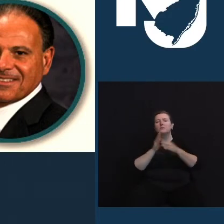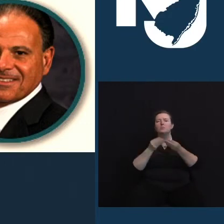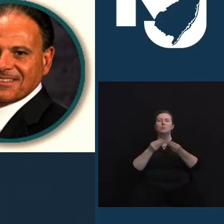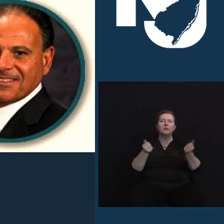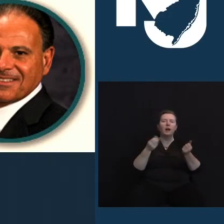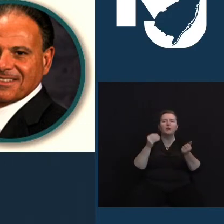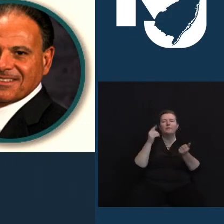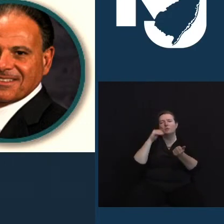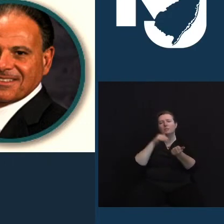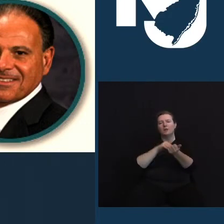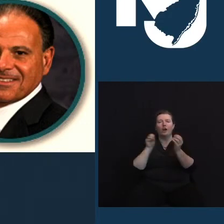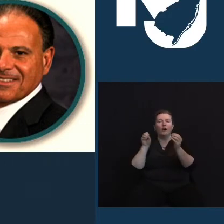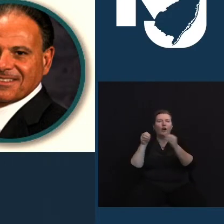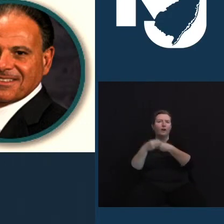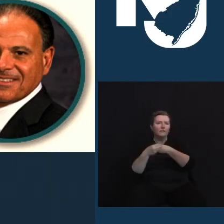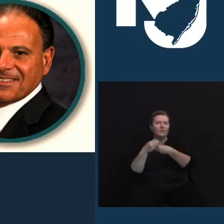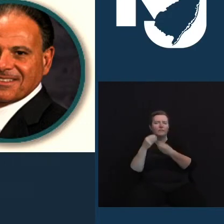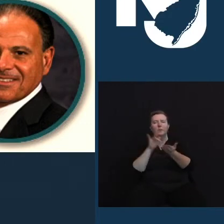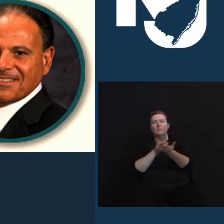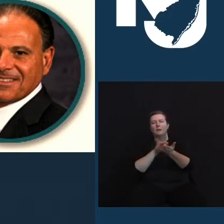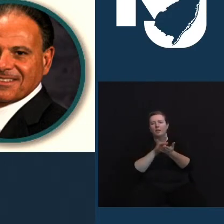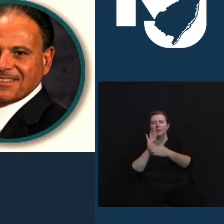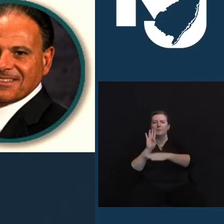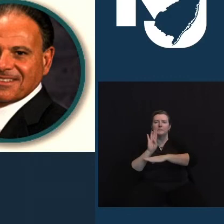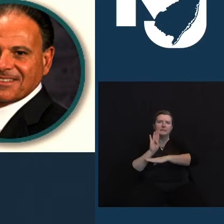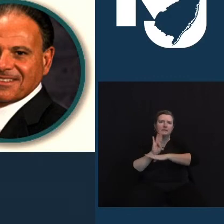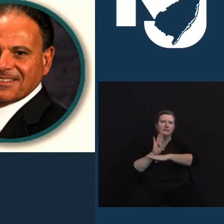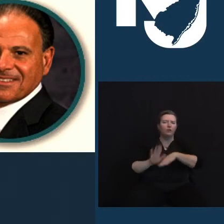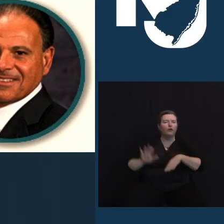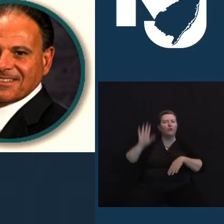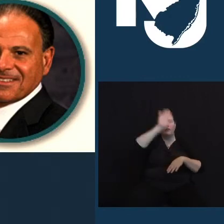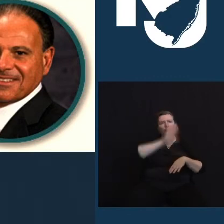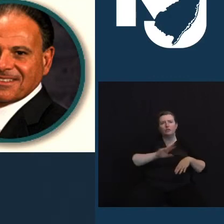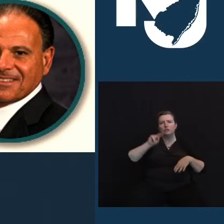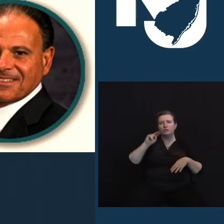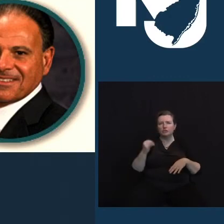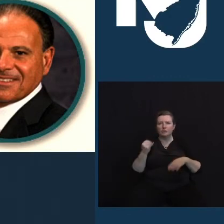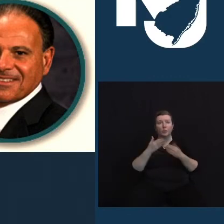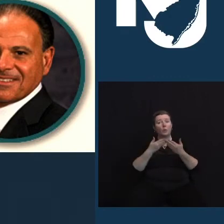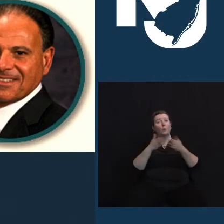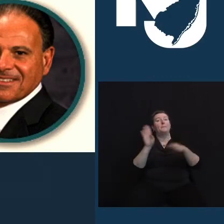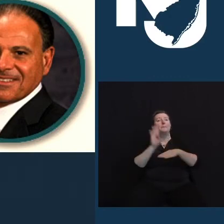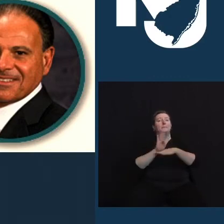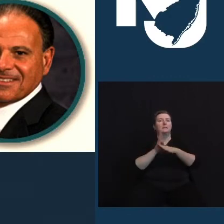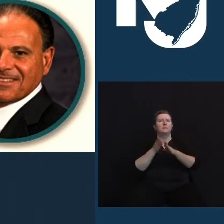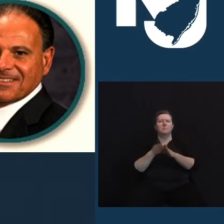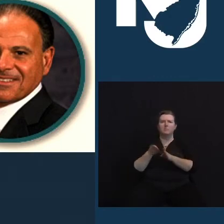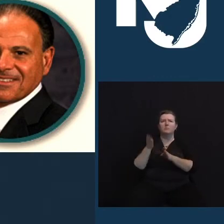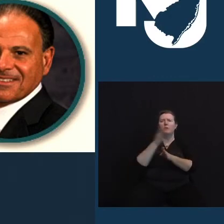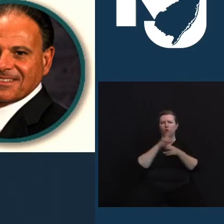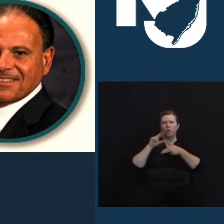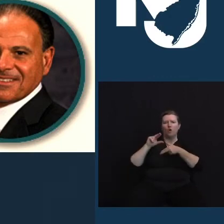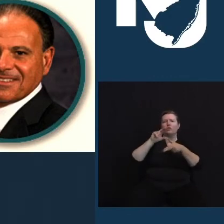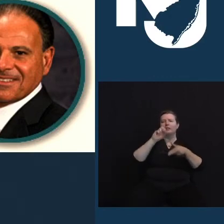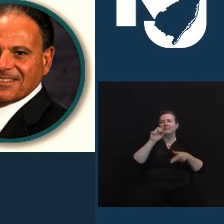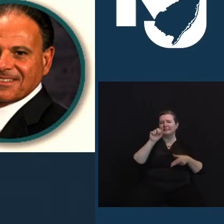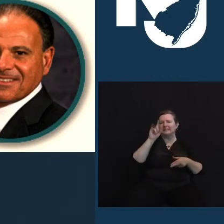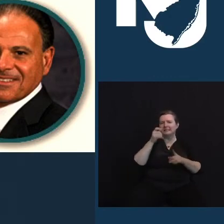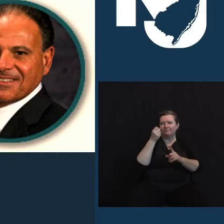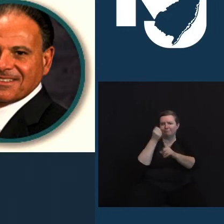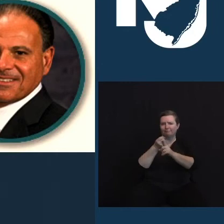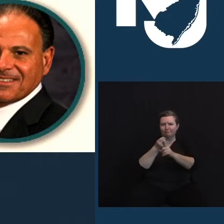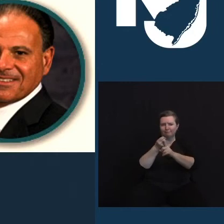other medical practices statewide. Fred opened the firm just before Hurricane Sandy ravaged our state and was there